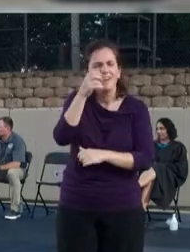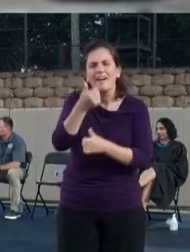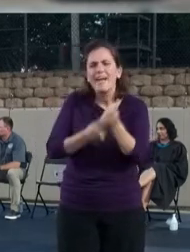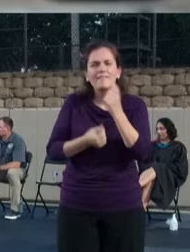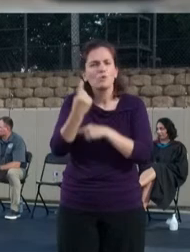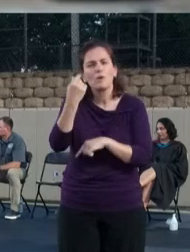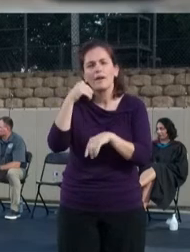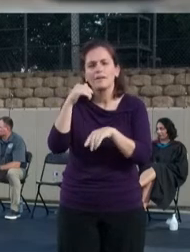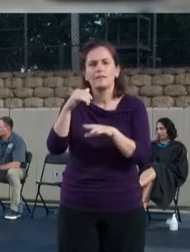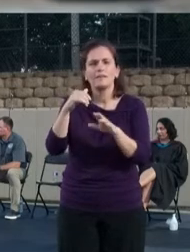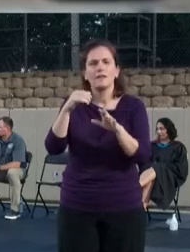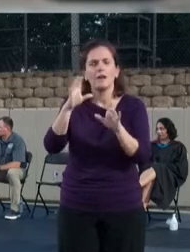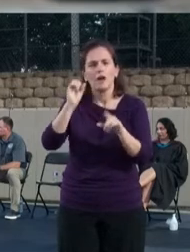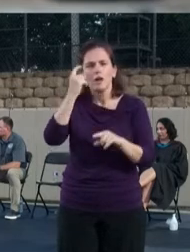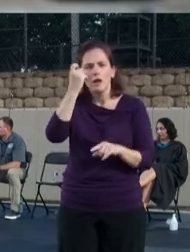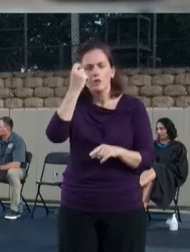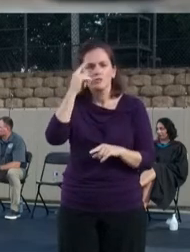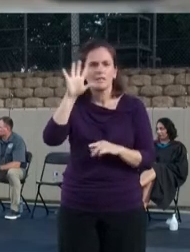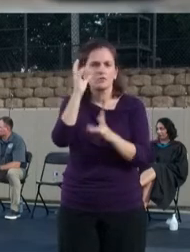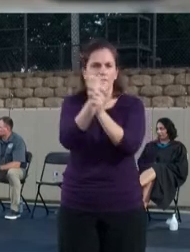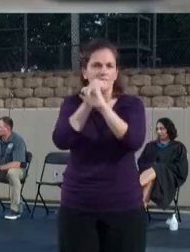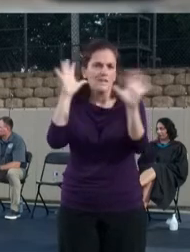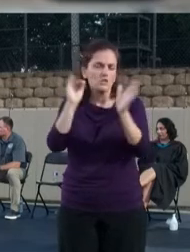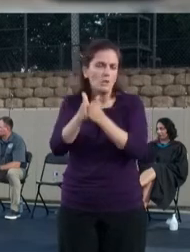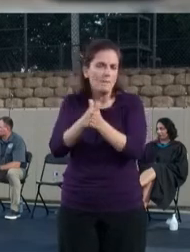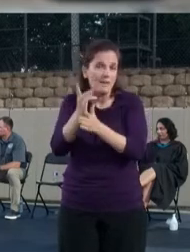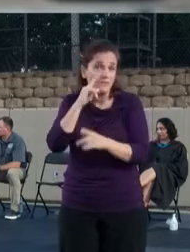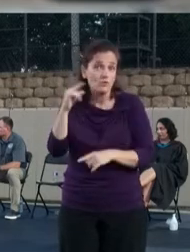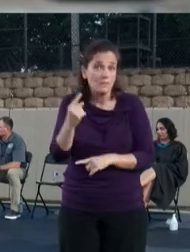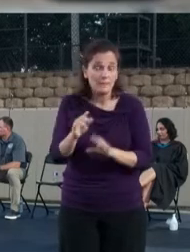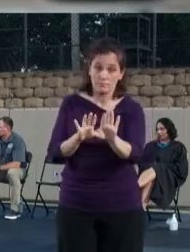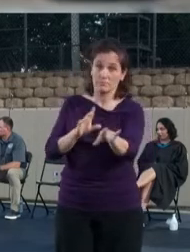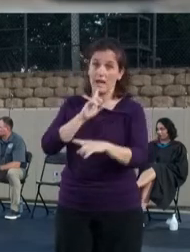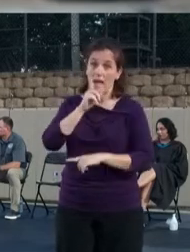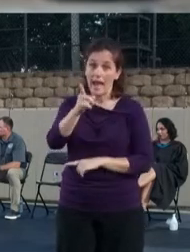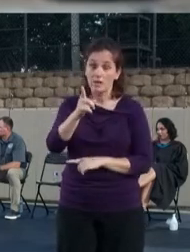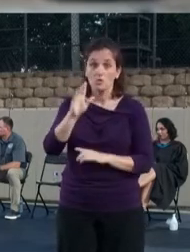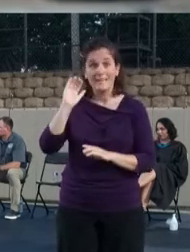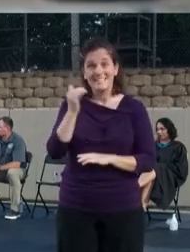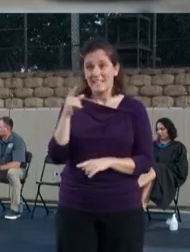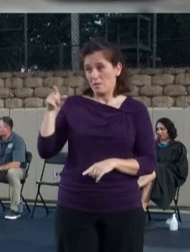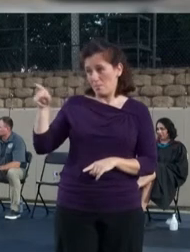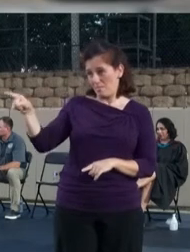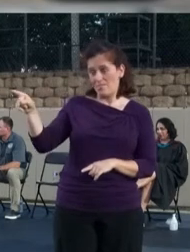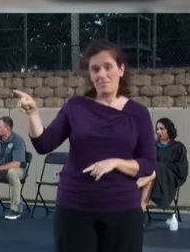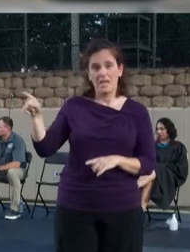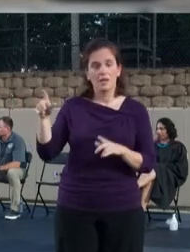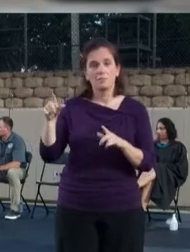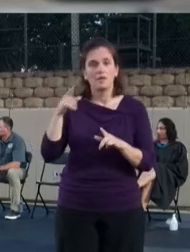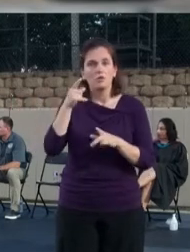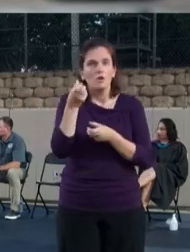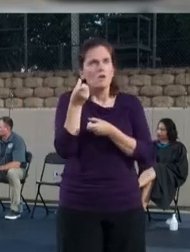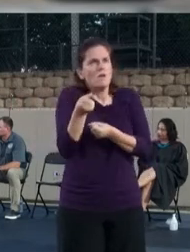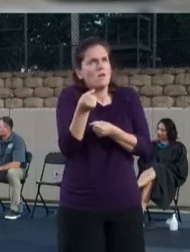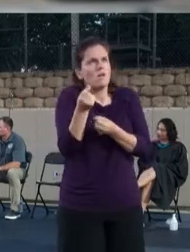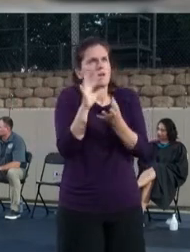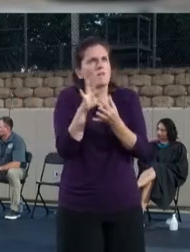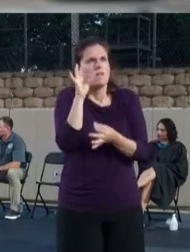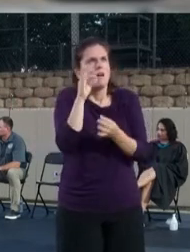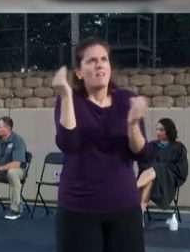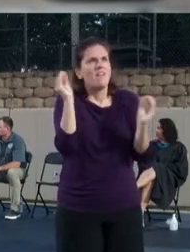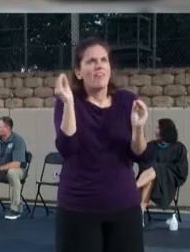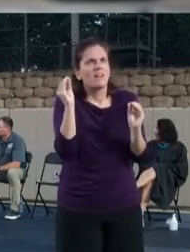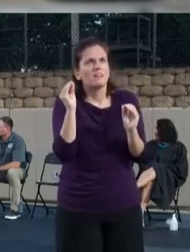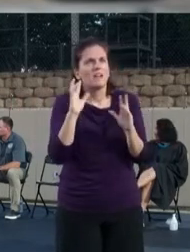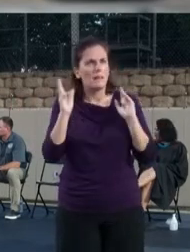see or understand your vision or passion for something. In fact, it may seem to them like you're holding on to nothing. Some people will